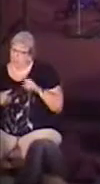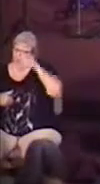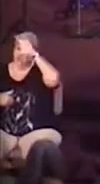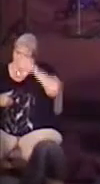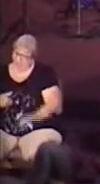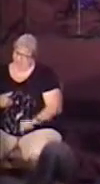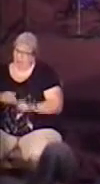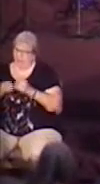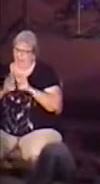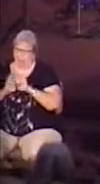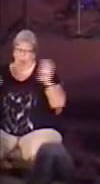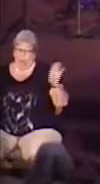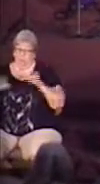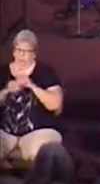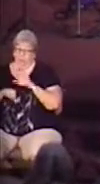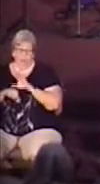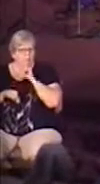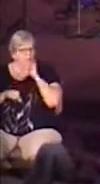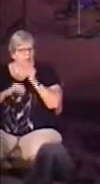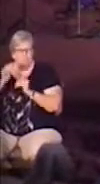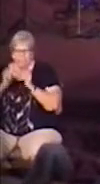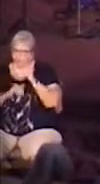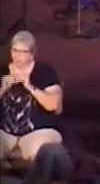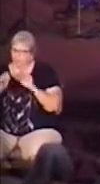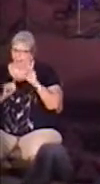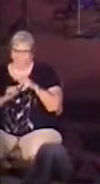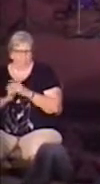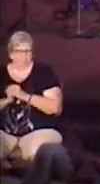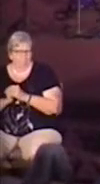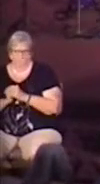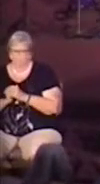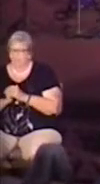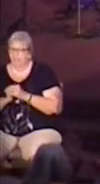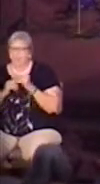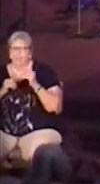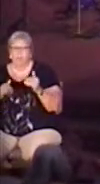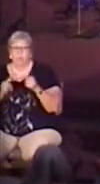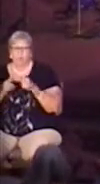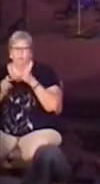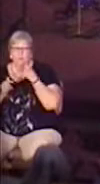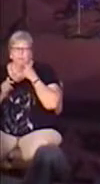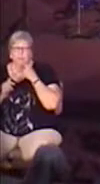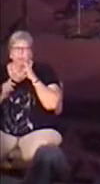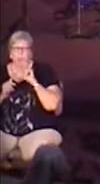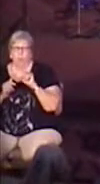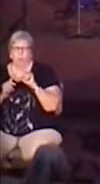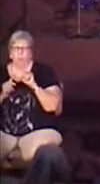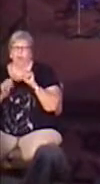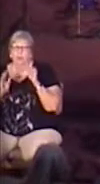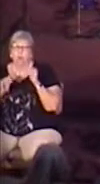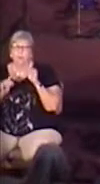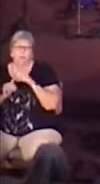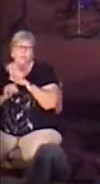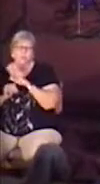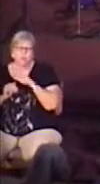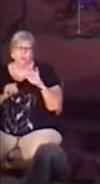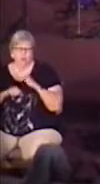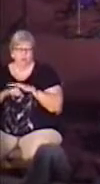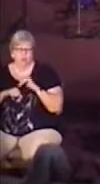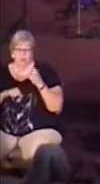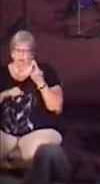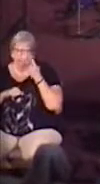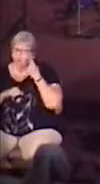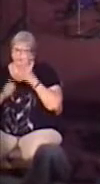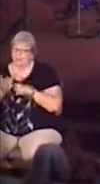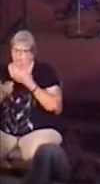walls down in the church, not building them up. He goes on to say, one hope of your calling. Notice there's